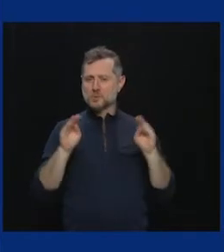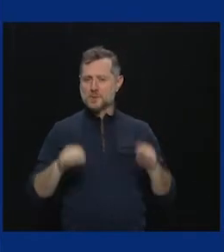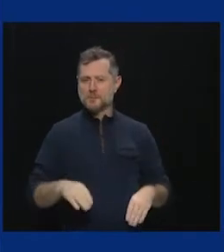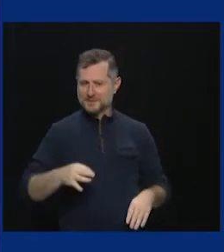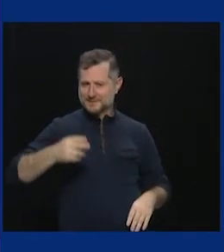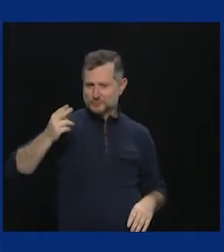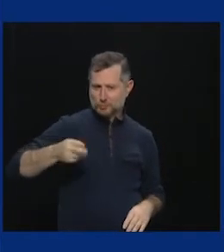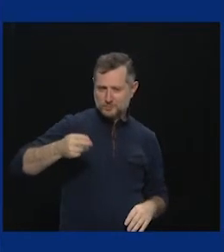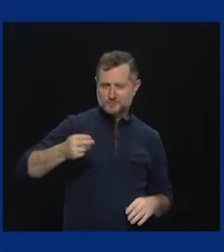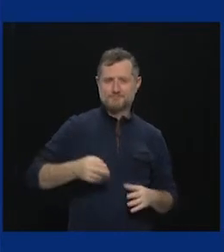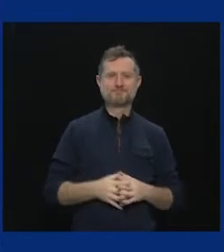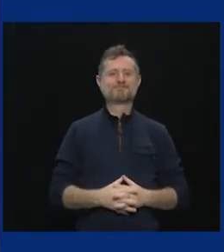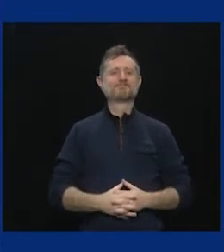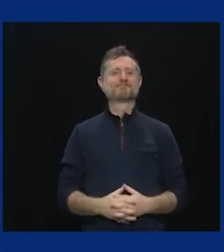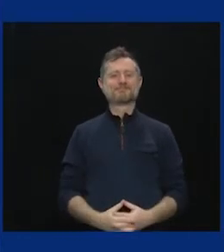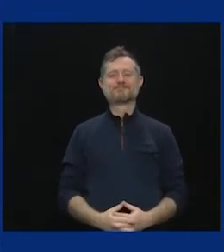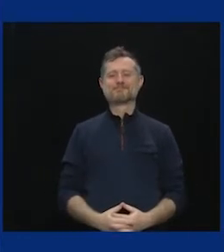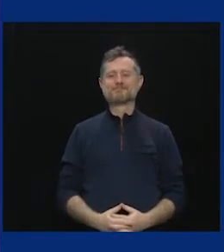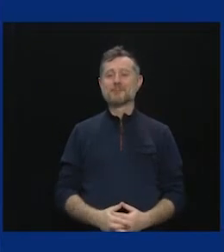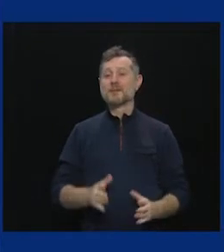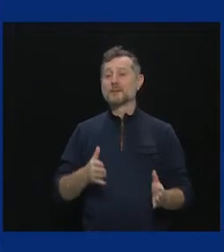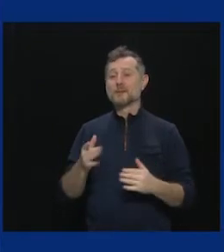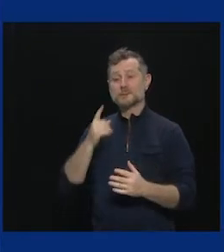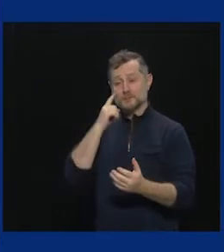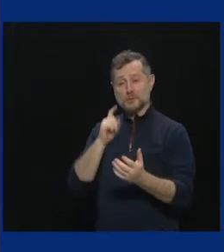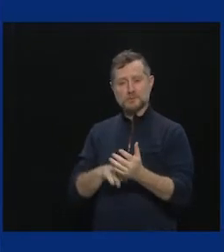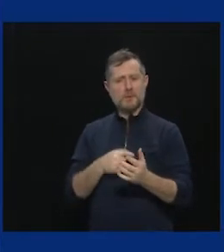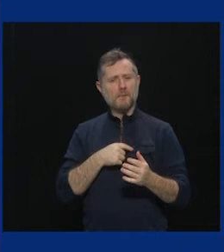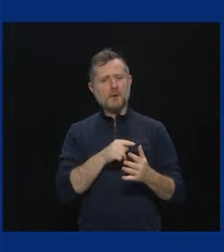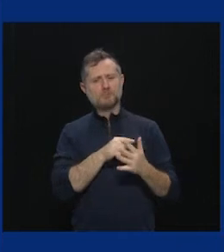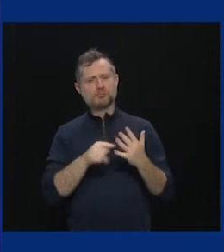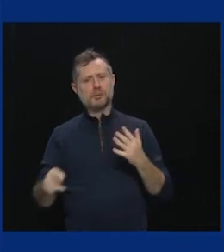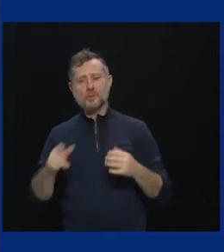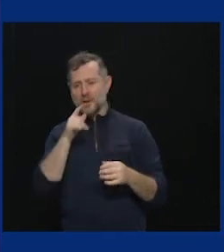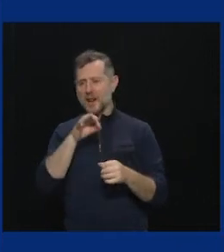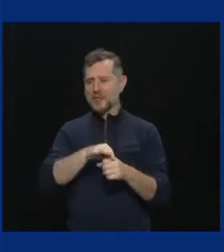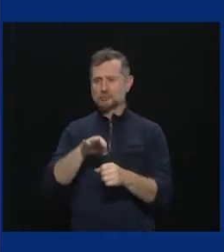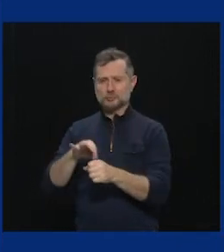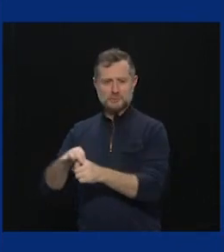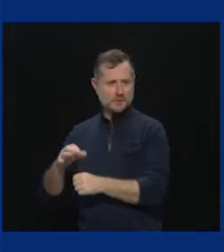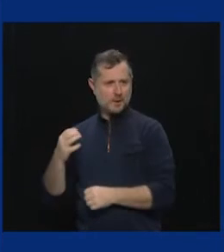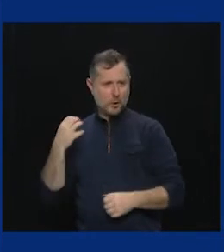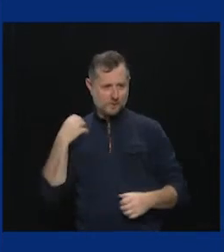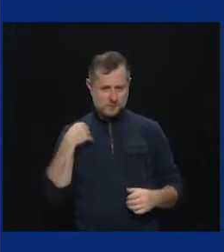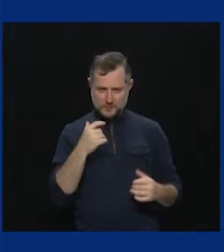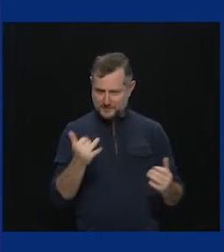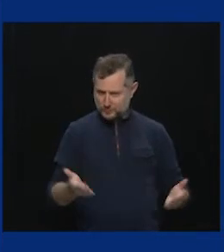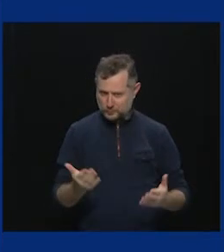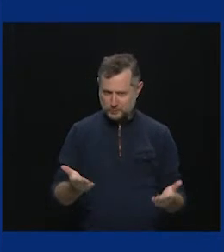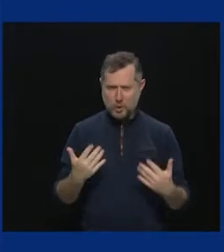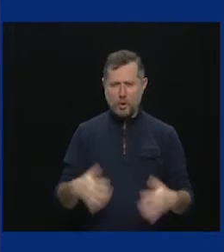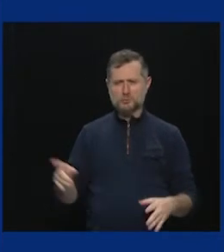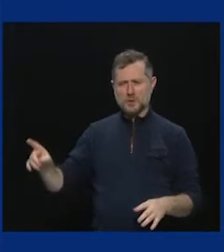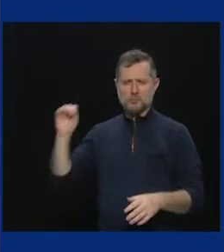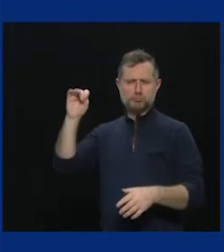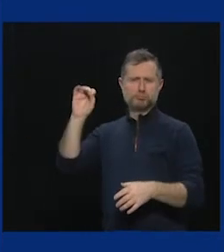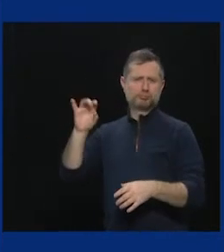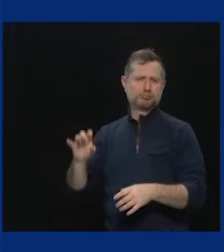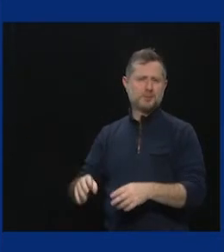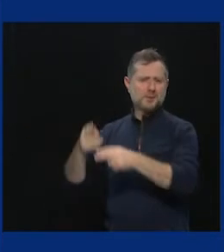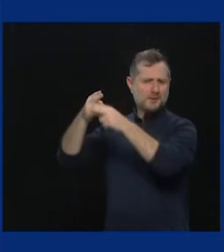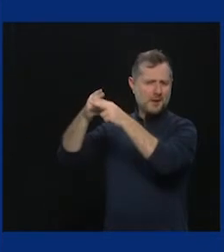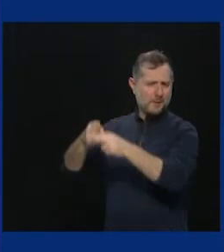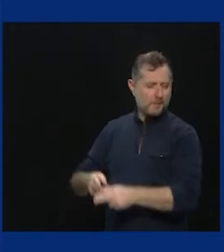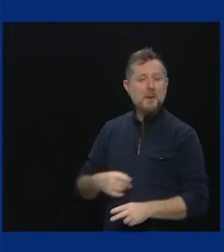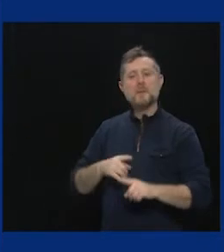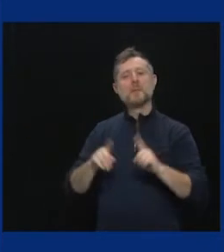I also want to acknowledge a number of the elected officials who are here as well. I know they were recognized, but never forget my elected